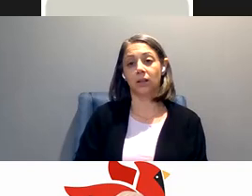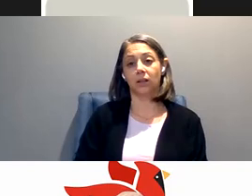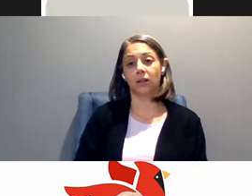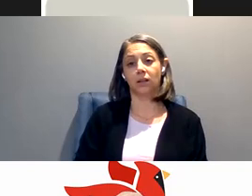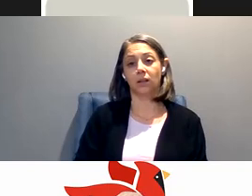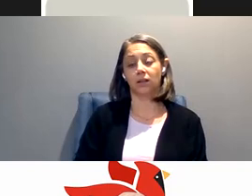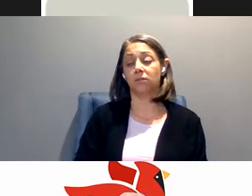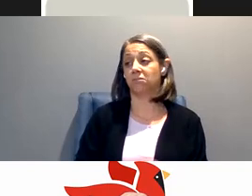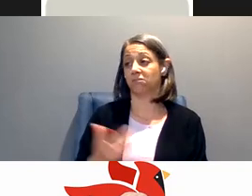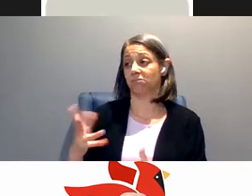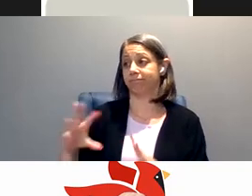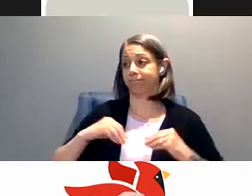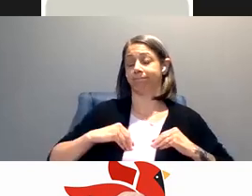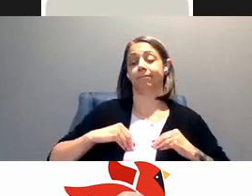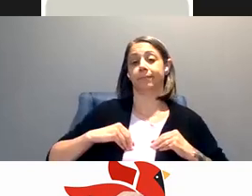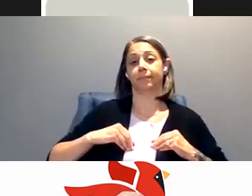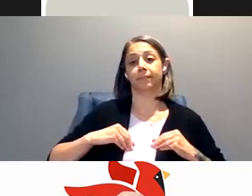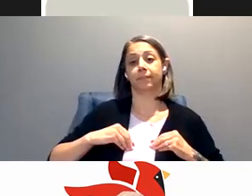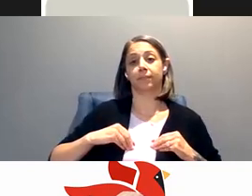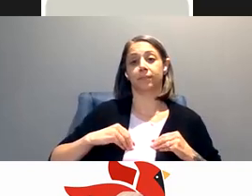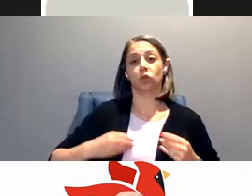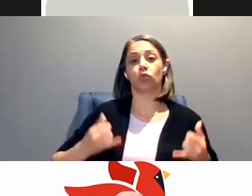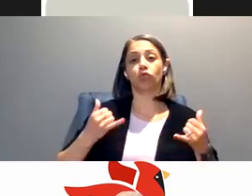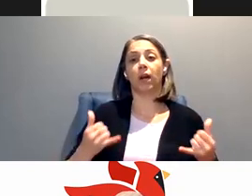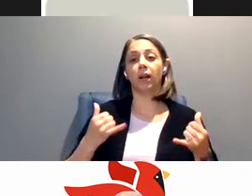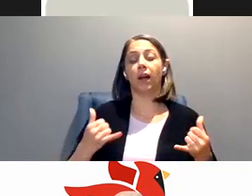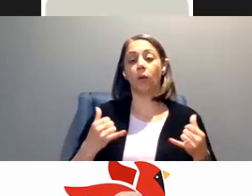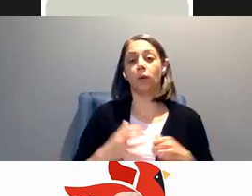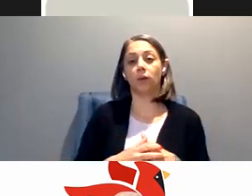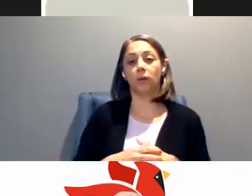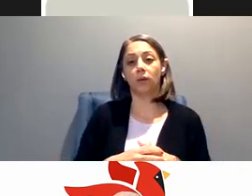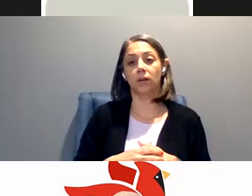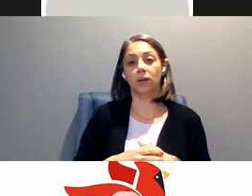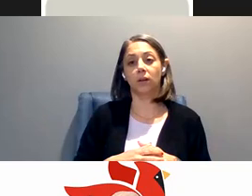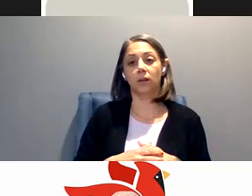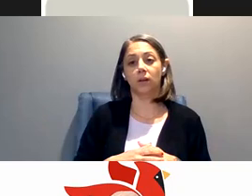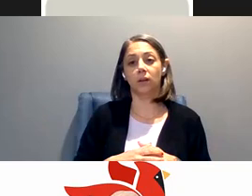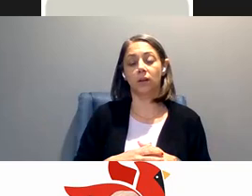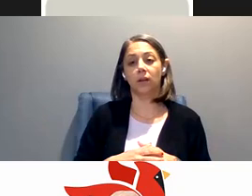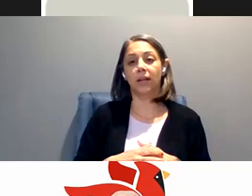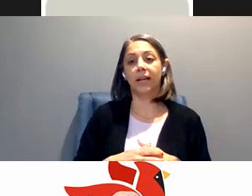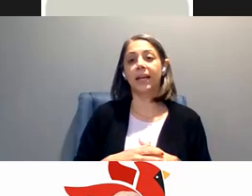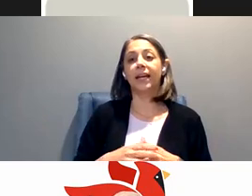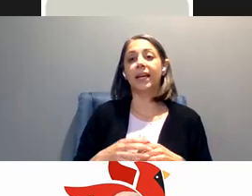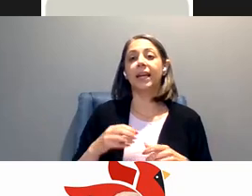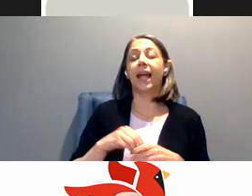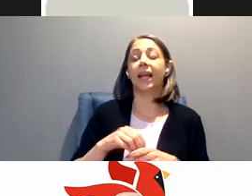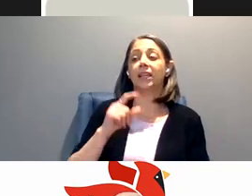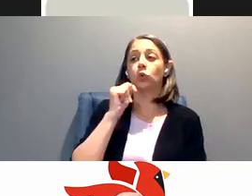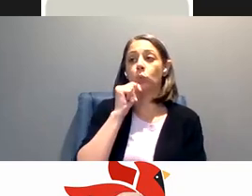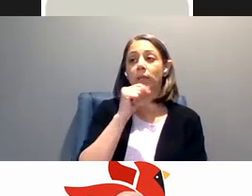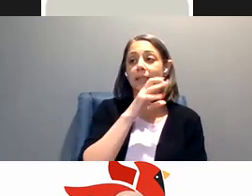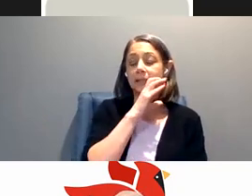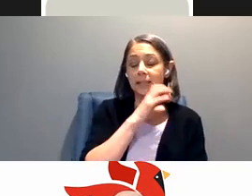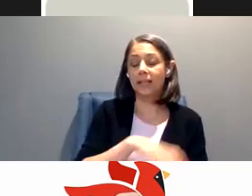we took them on. And so right now we are in St. Cloud, the Twin Cities, and